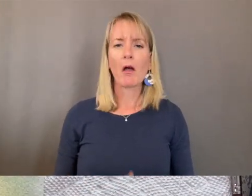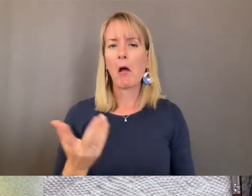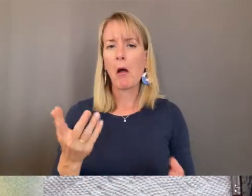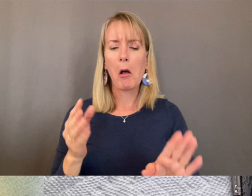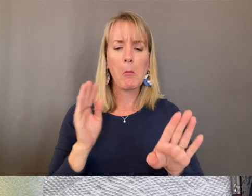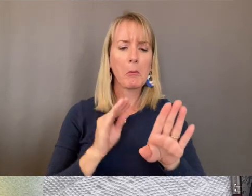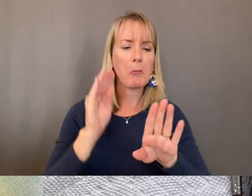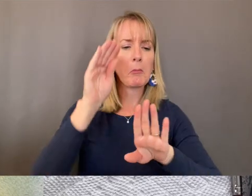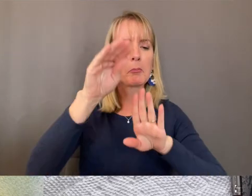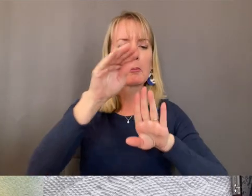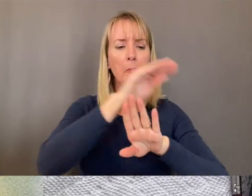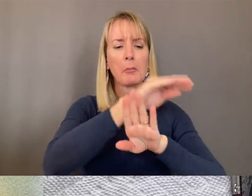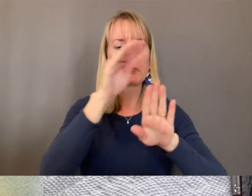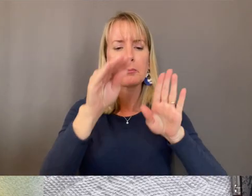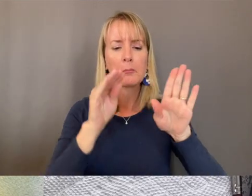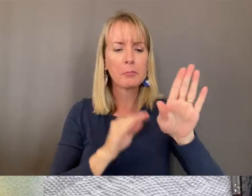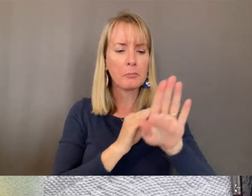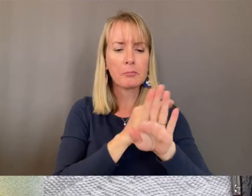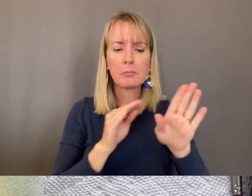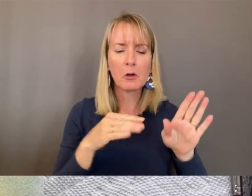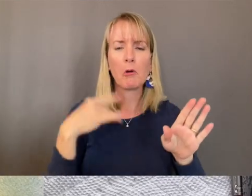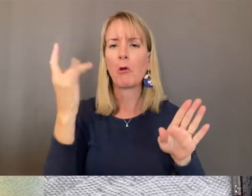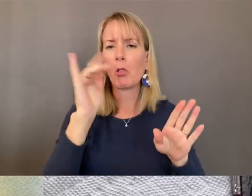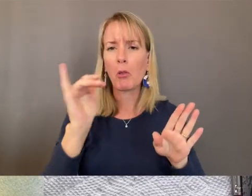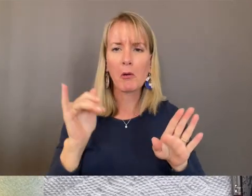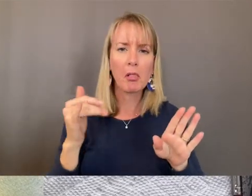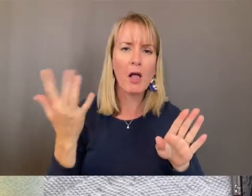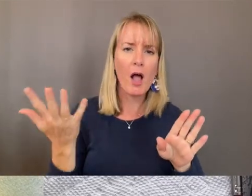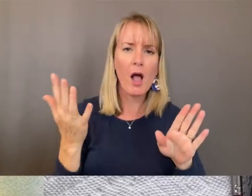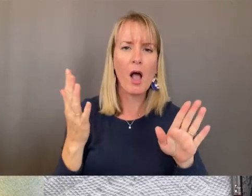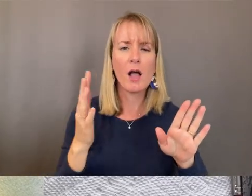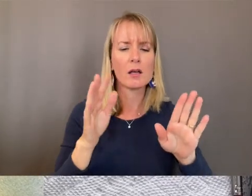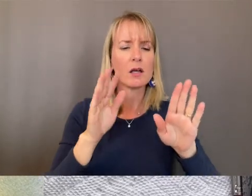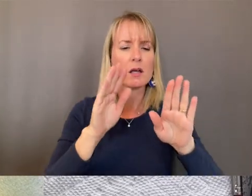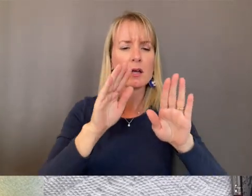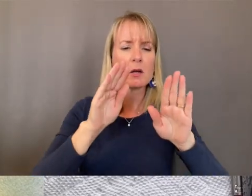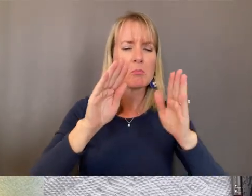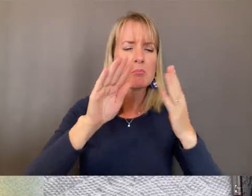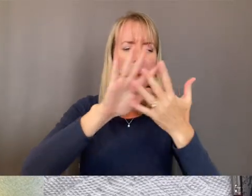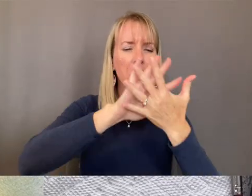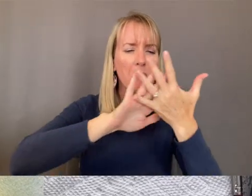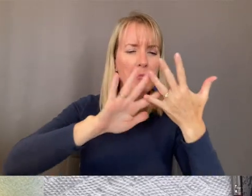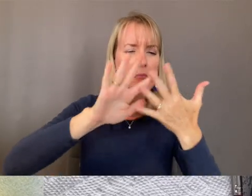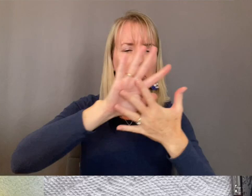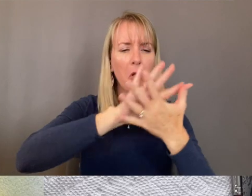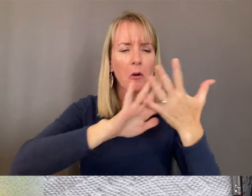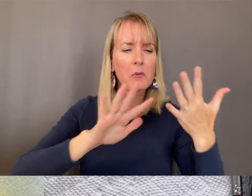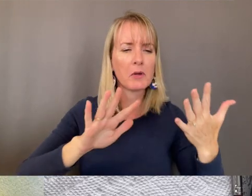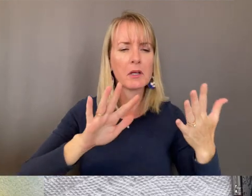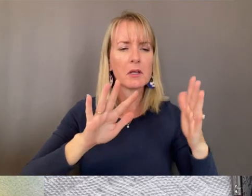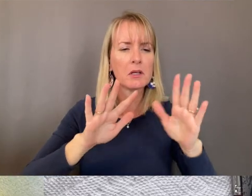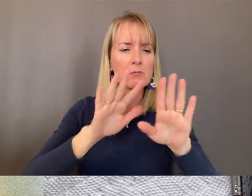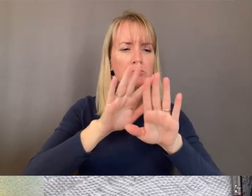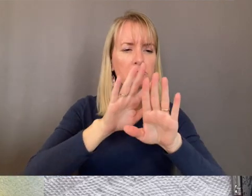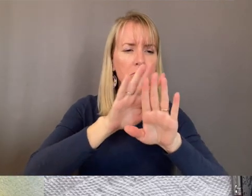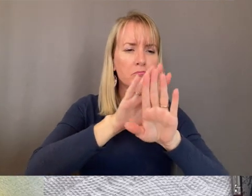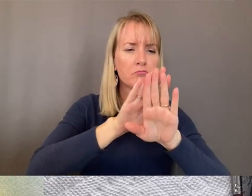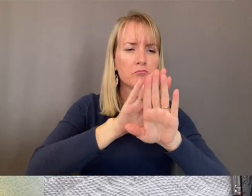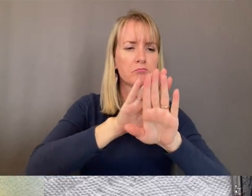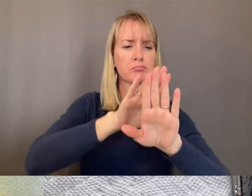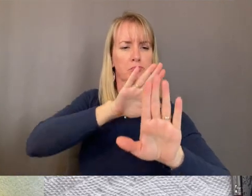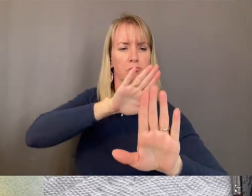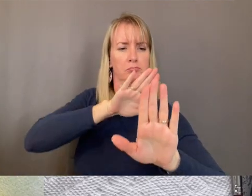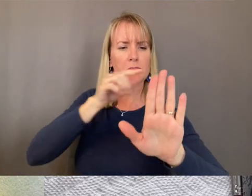And the colors are just pretty random. I'm just putting them here and there to make it look like the background is out of focus, maybe trees or leaves in the